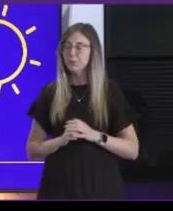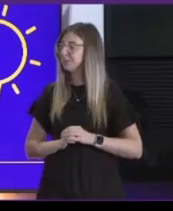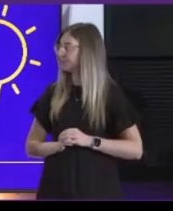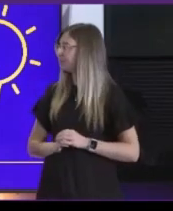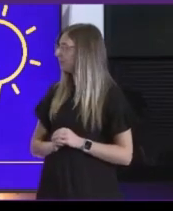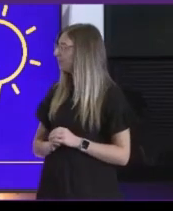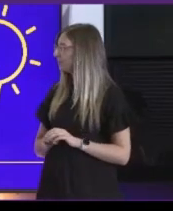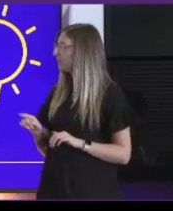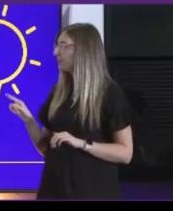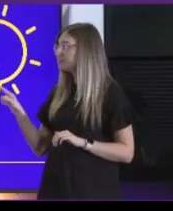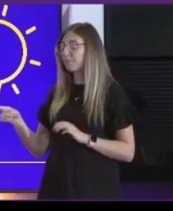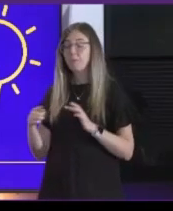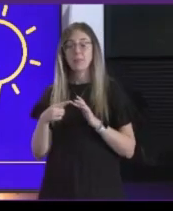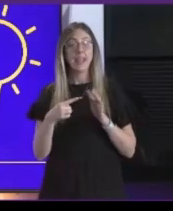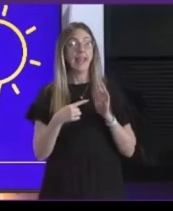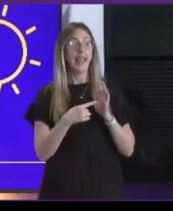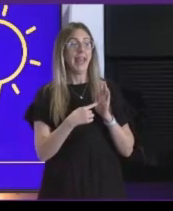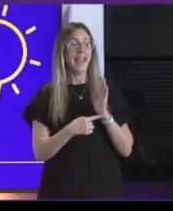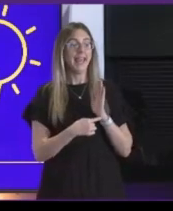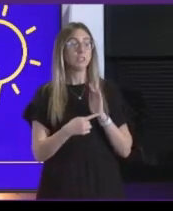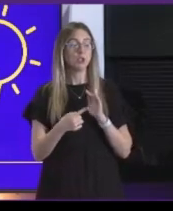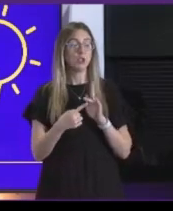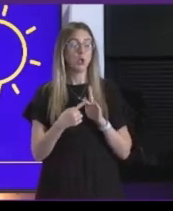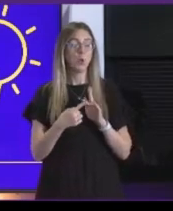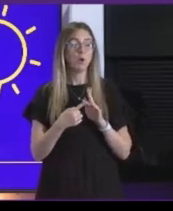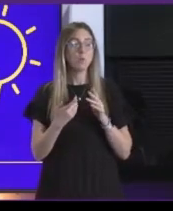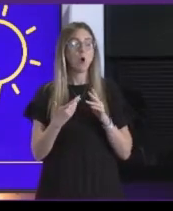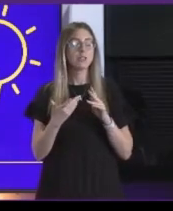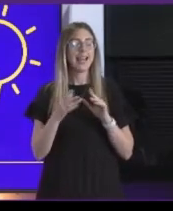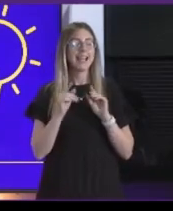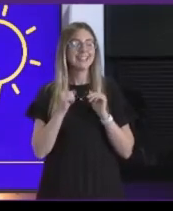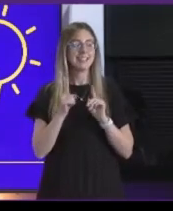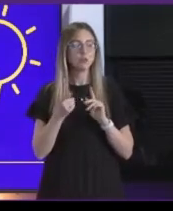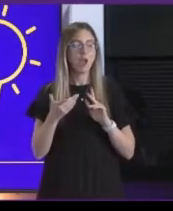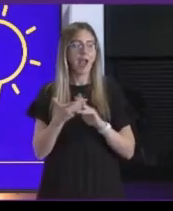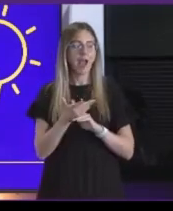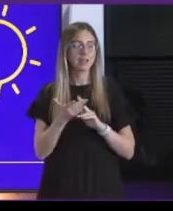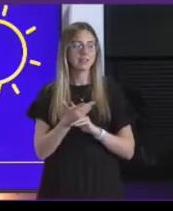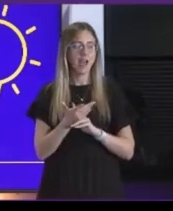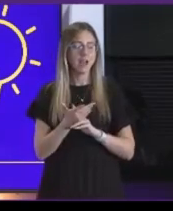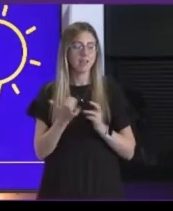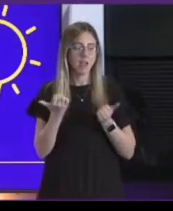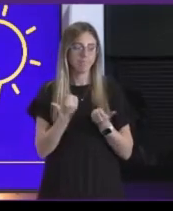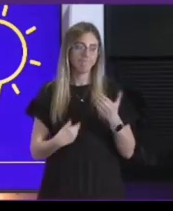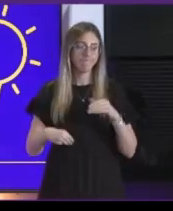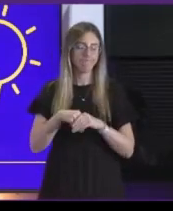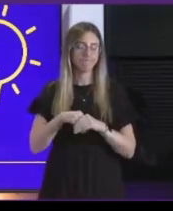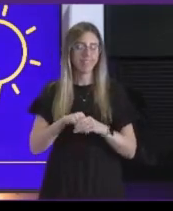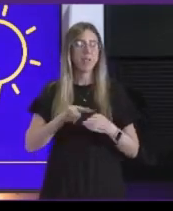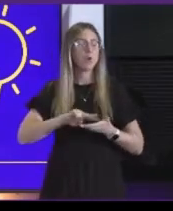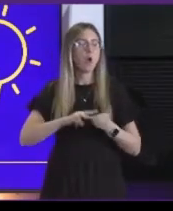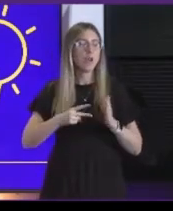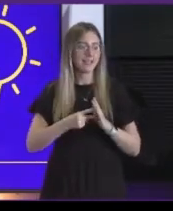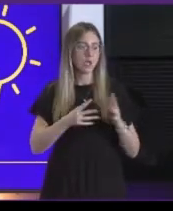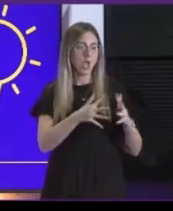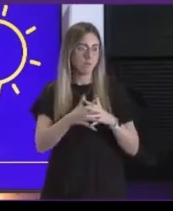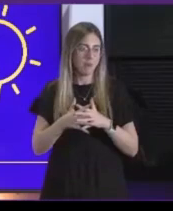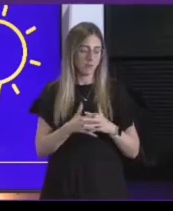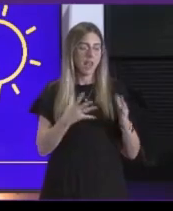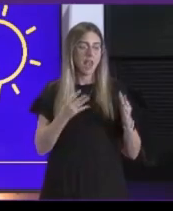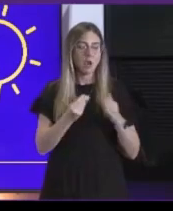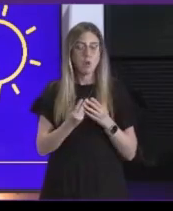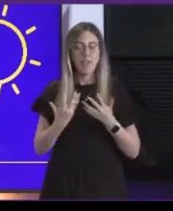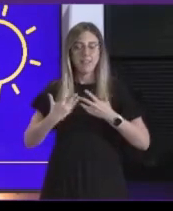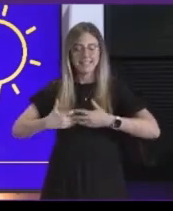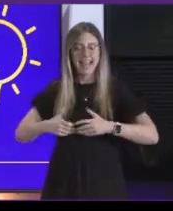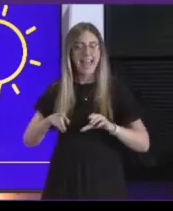I can say that Intuit was a founding member of Teach Access, which was an organization in the United States between tech companies